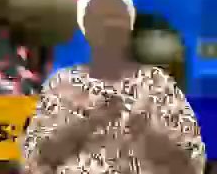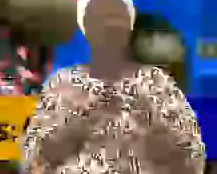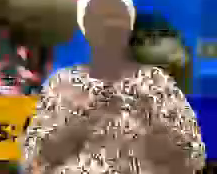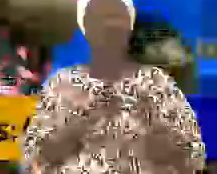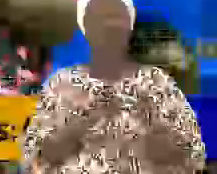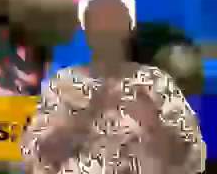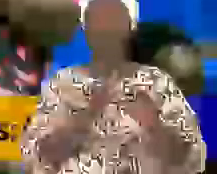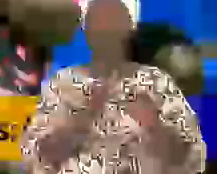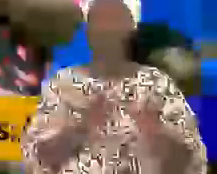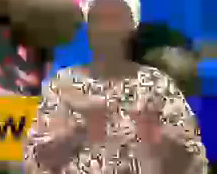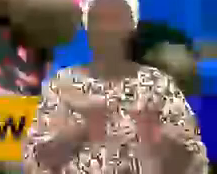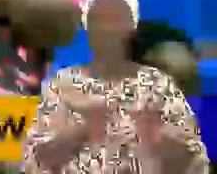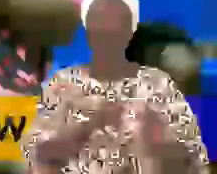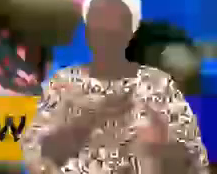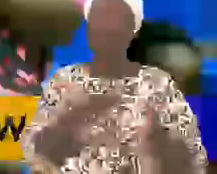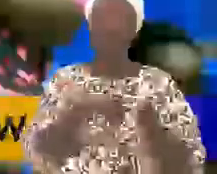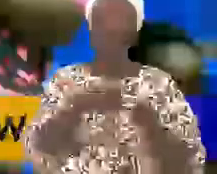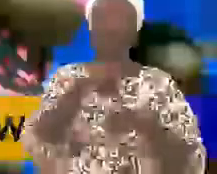Tonight is your night.